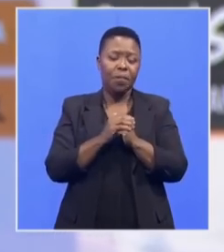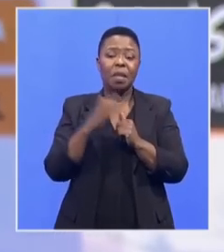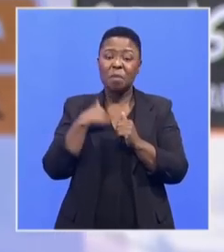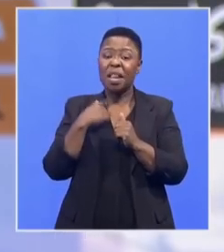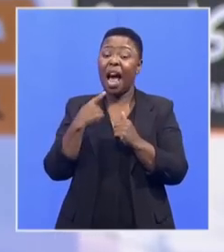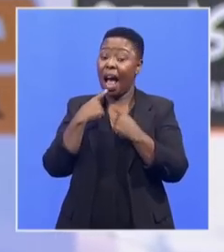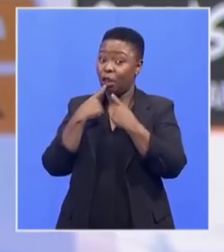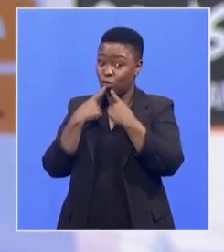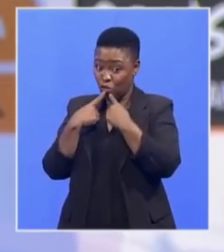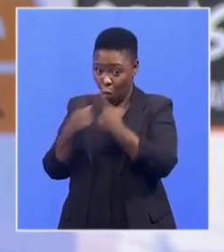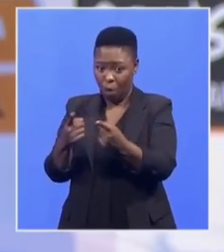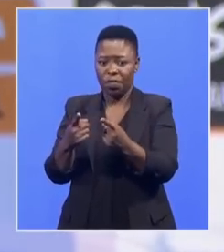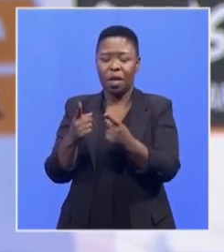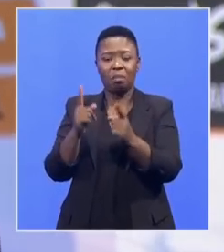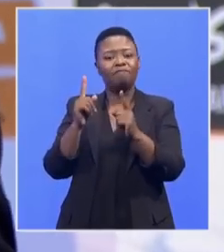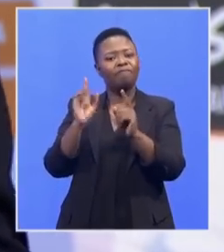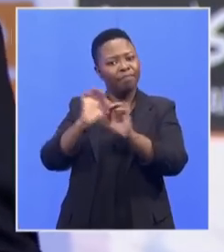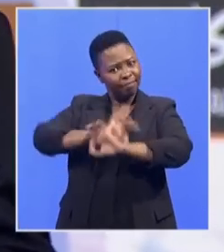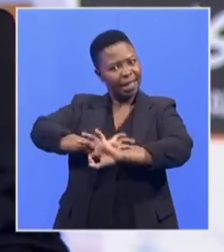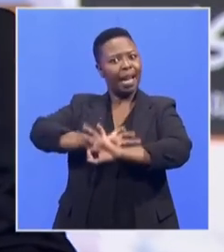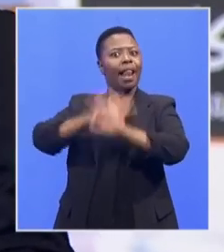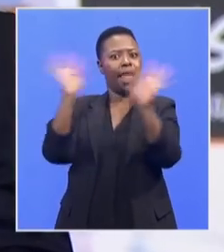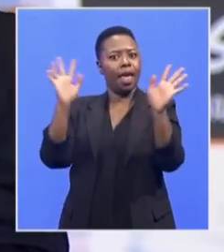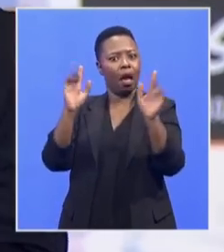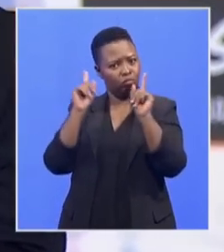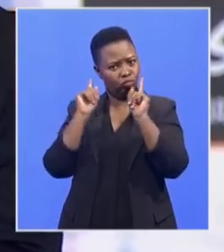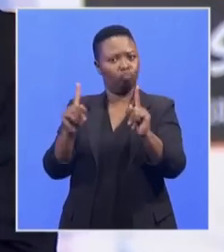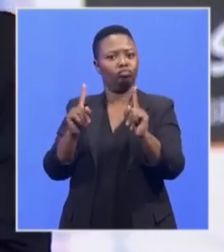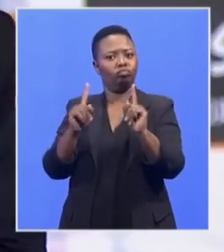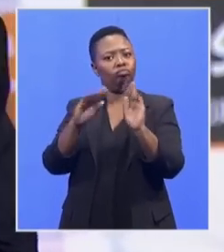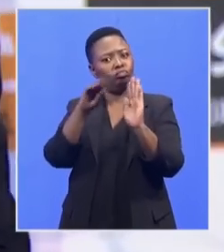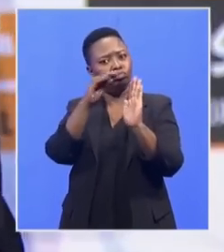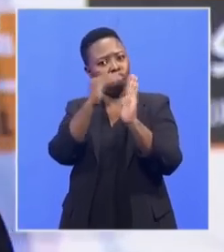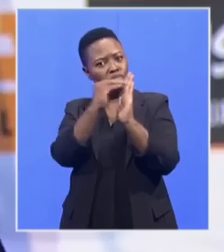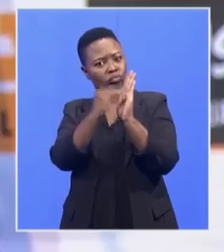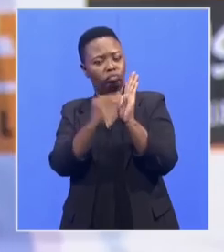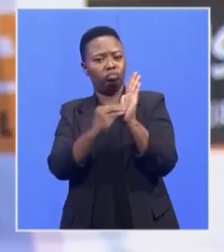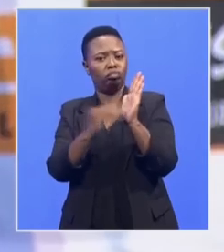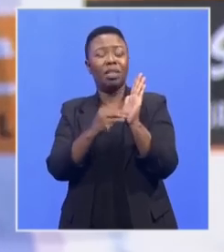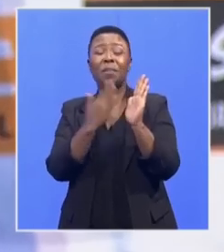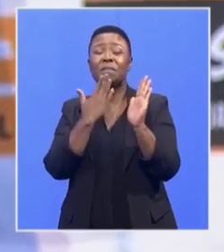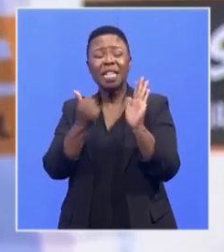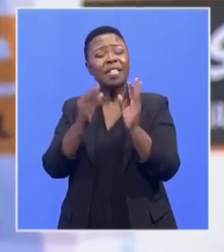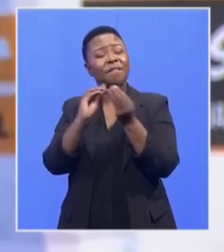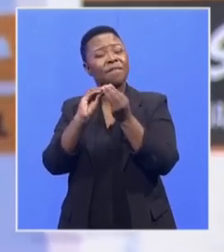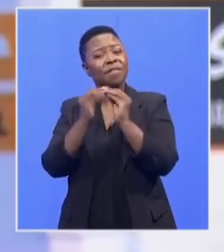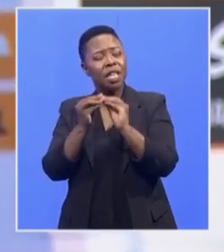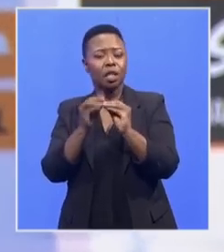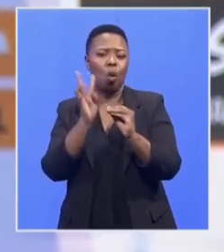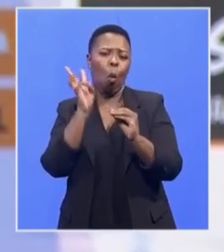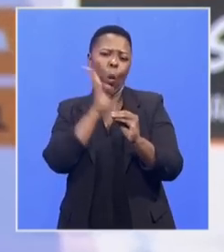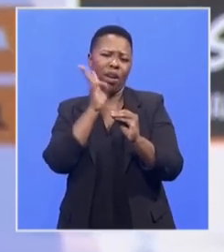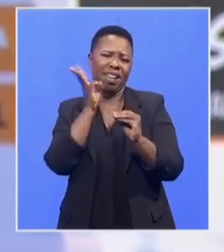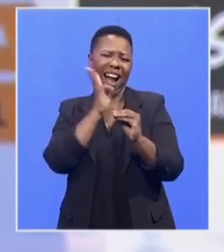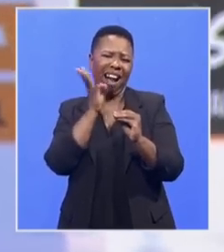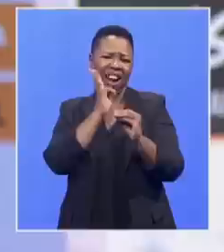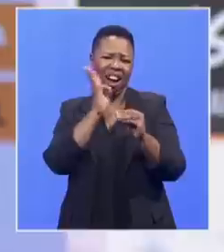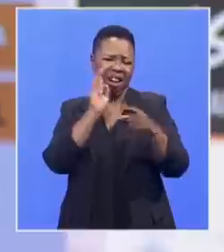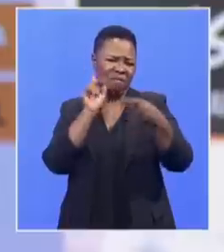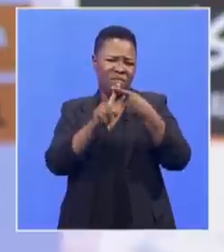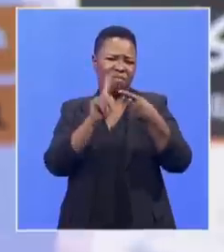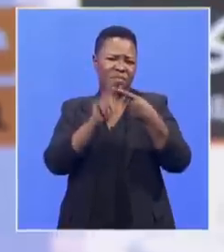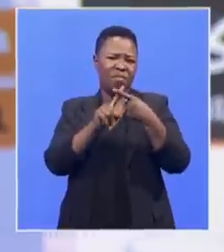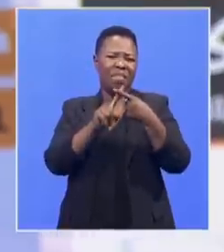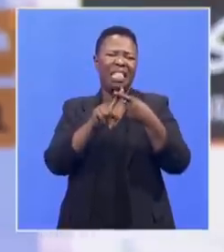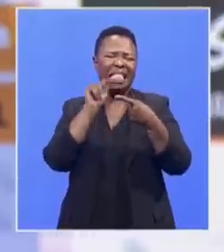instructions tse clear kare lukisang taba ya metsi ke yona e kgolo go feta